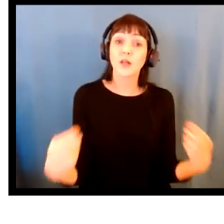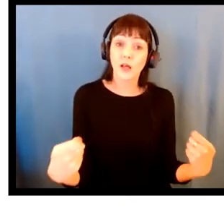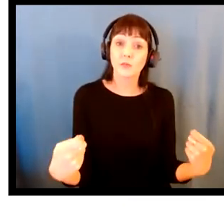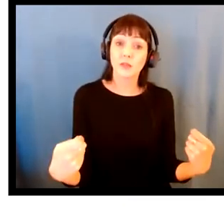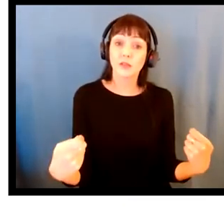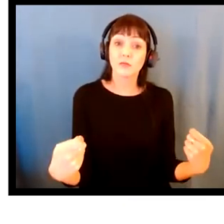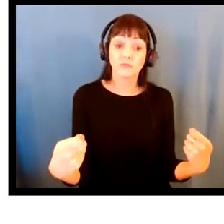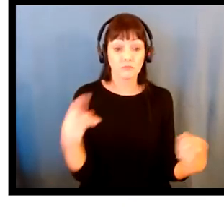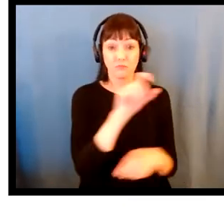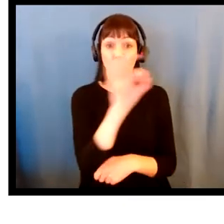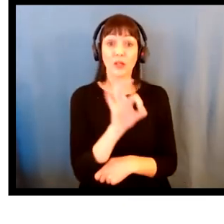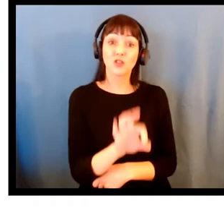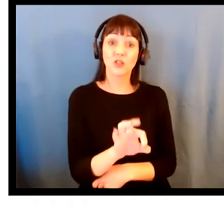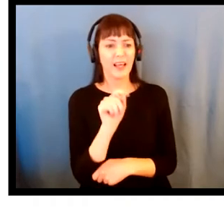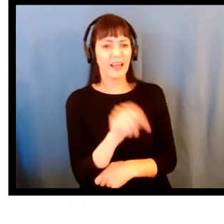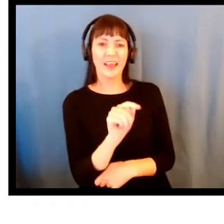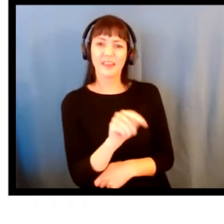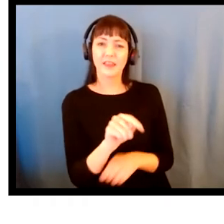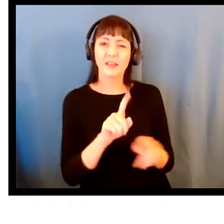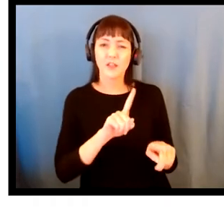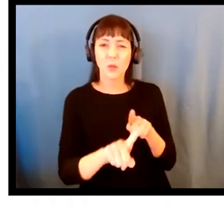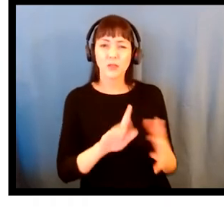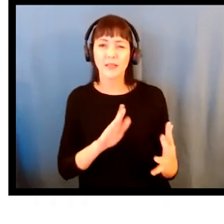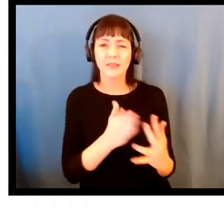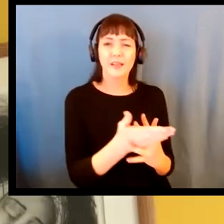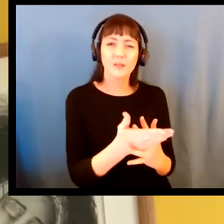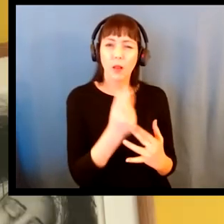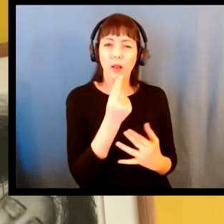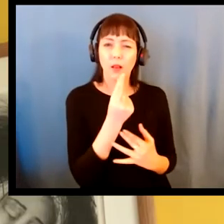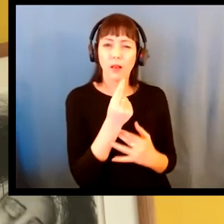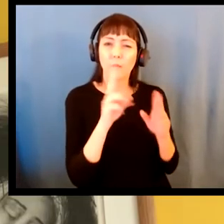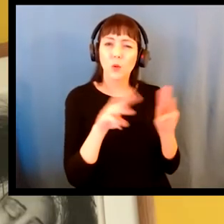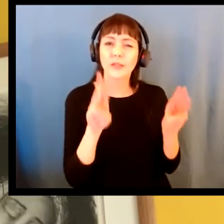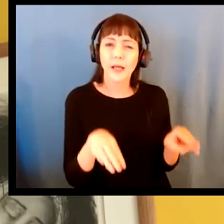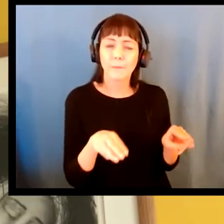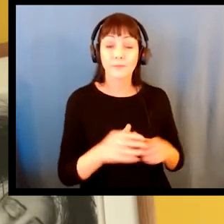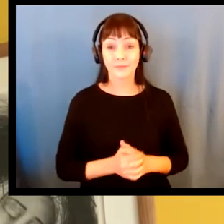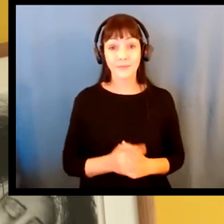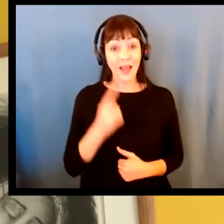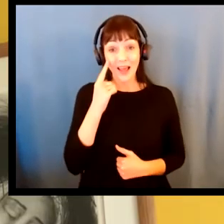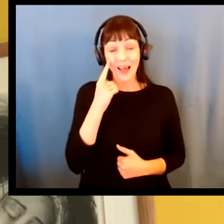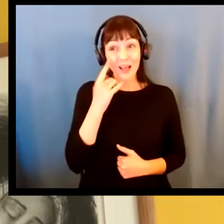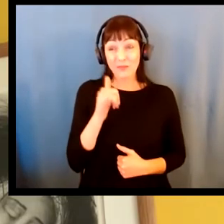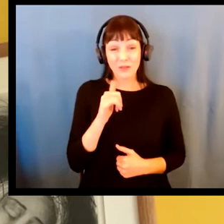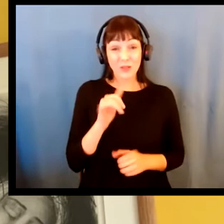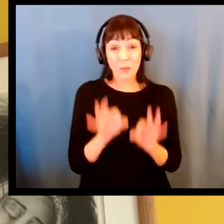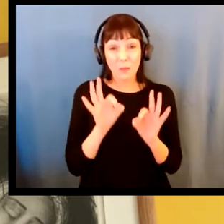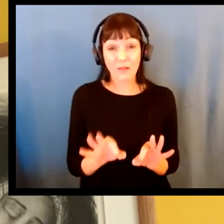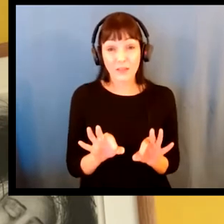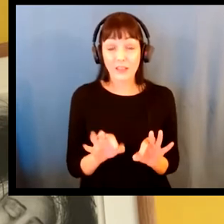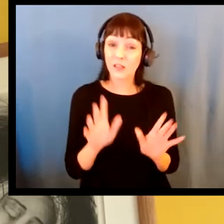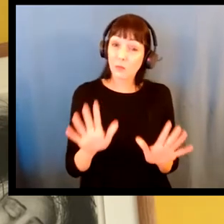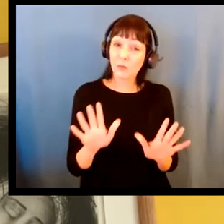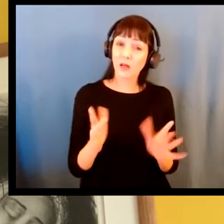Times asked, "Is this the world's most accessible museum?" The gallery may not be perfect, but I think it offers us an insight into